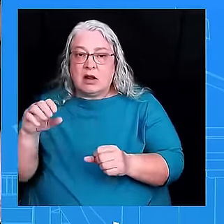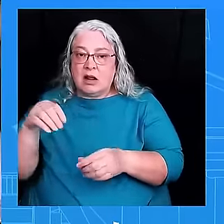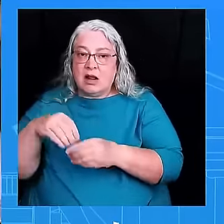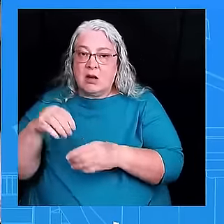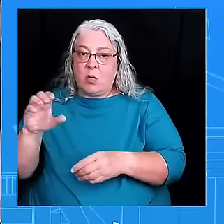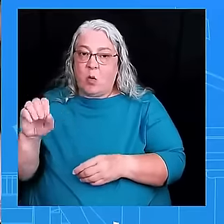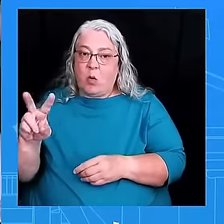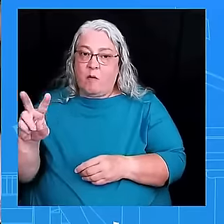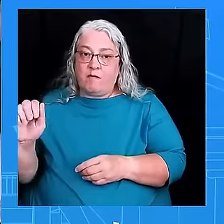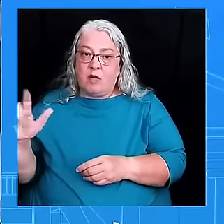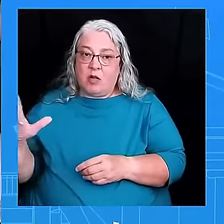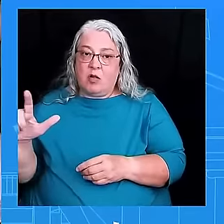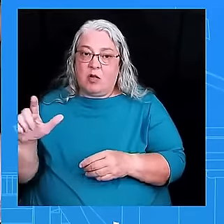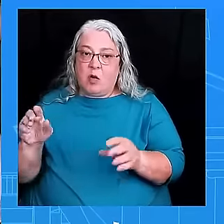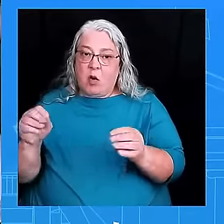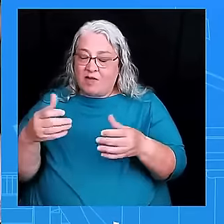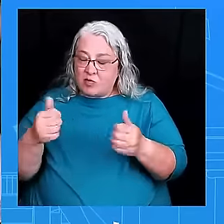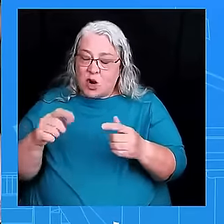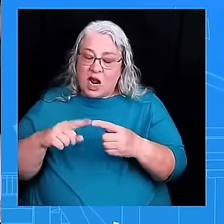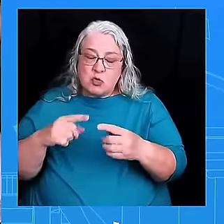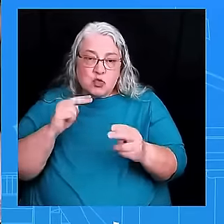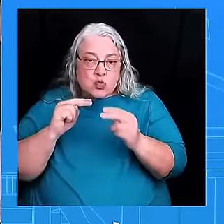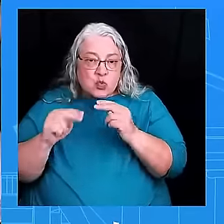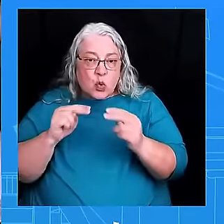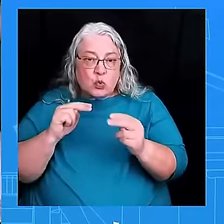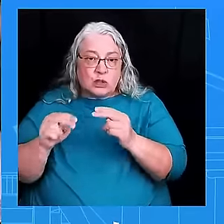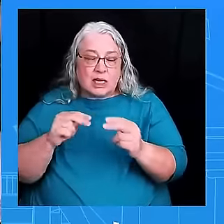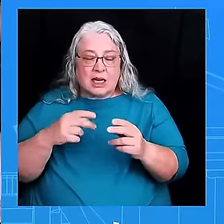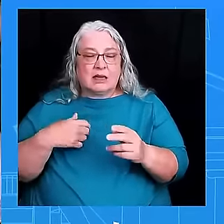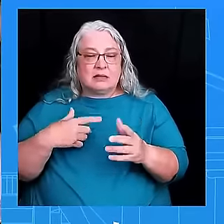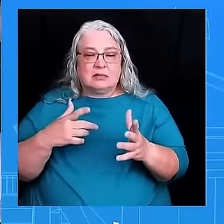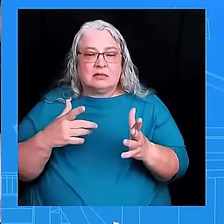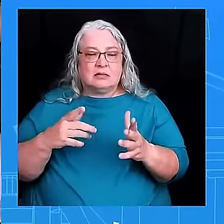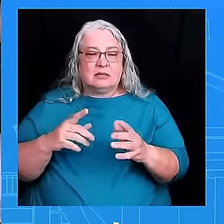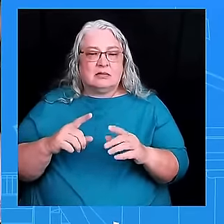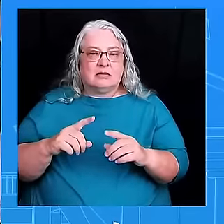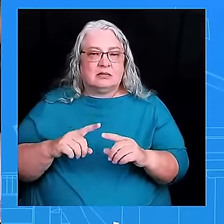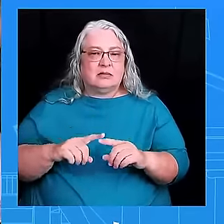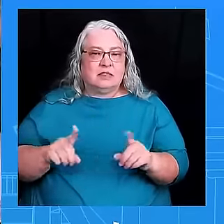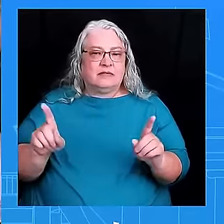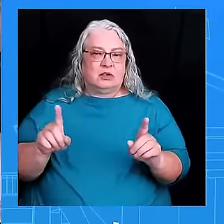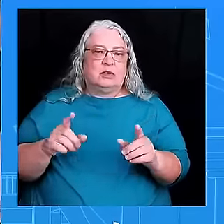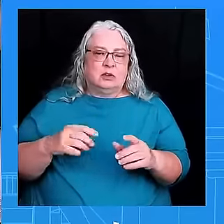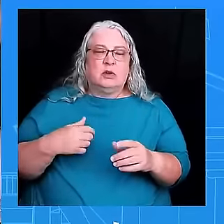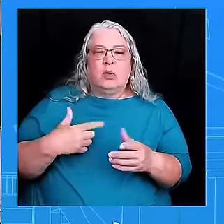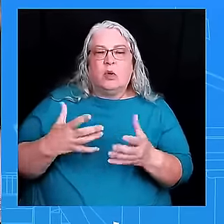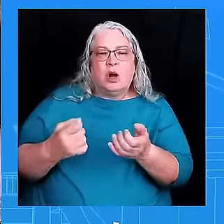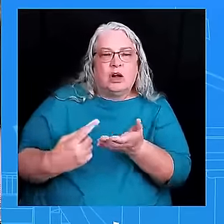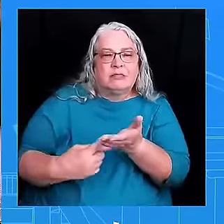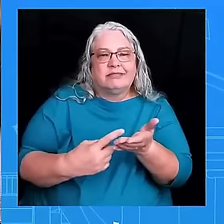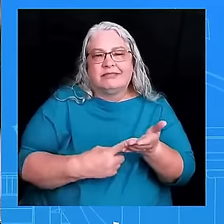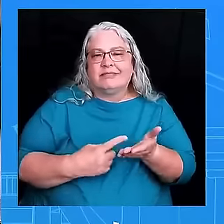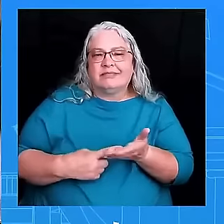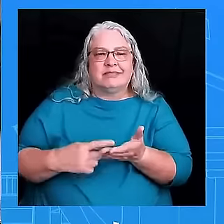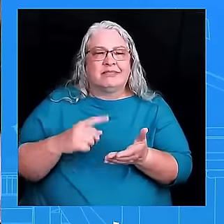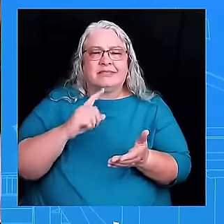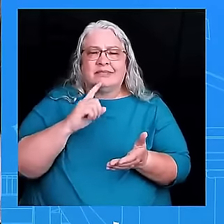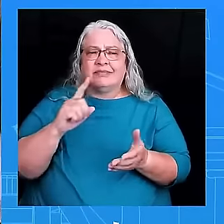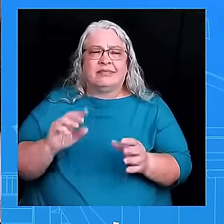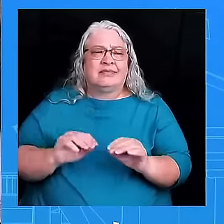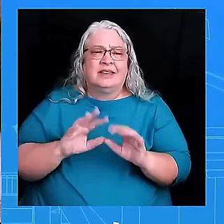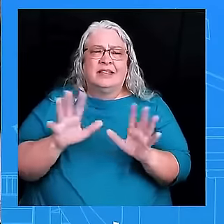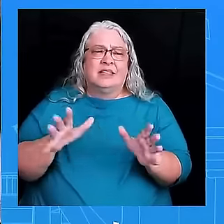he's thinking about this very clear work to seal up his legacy? And balancing that with having to support the vice